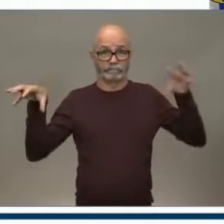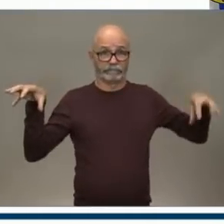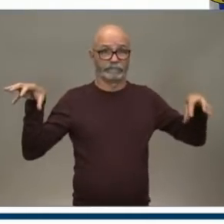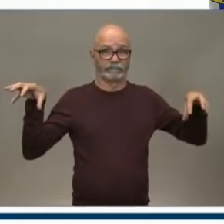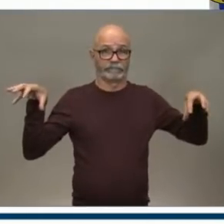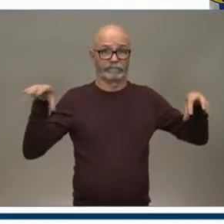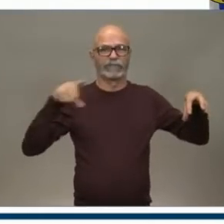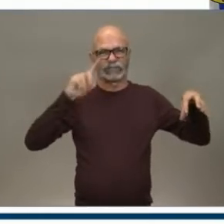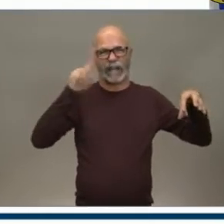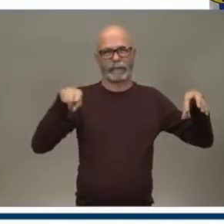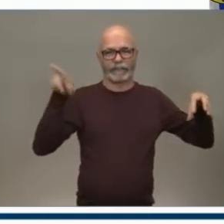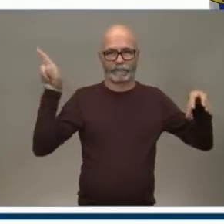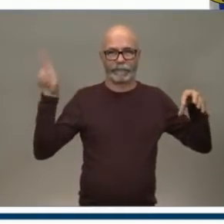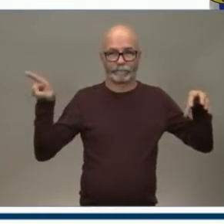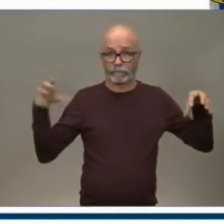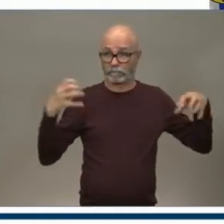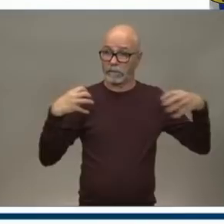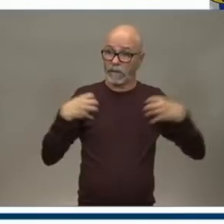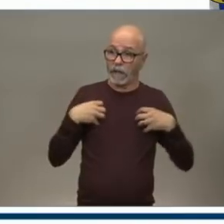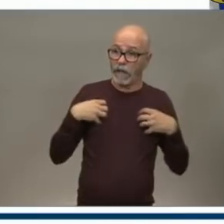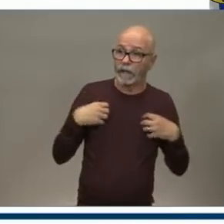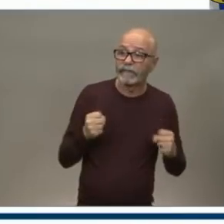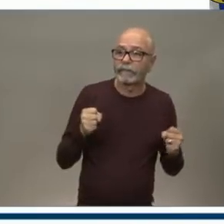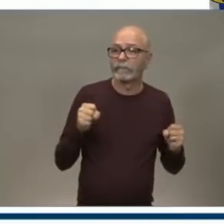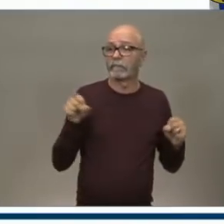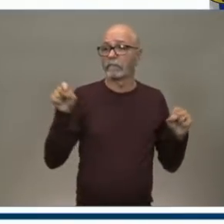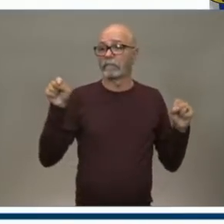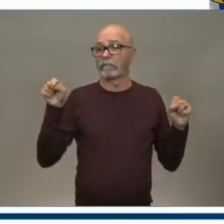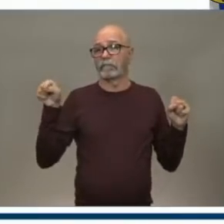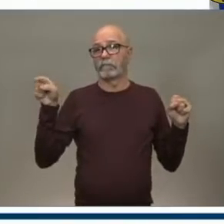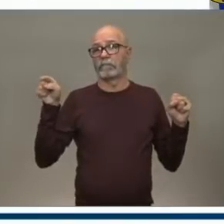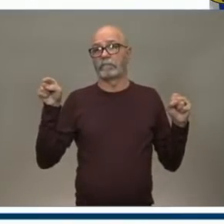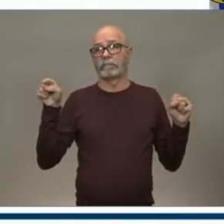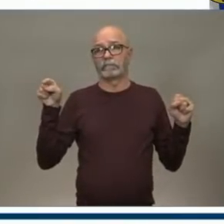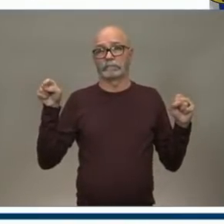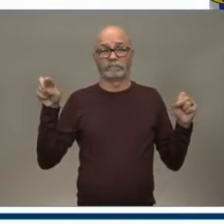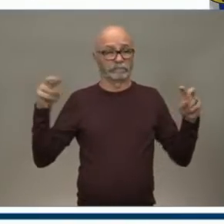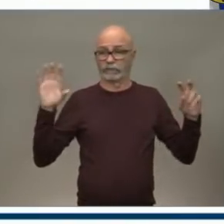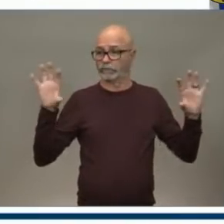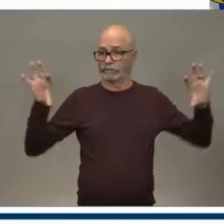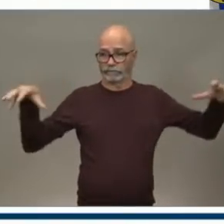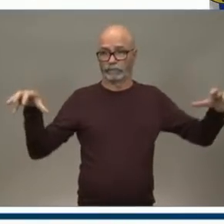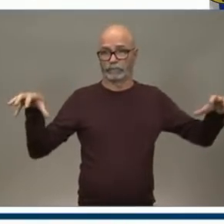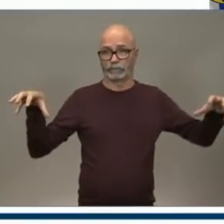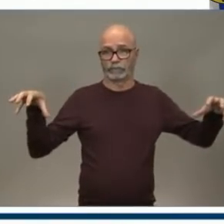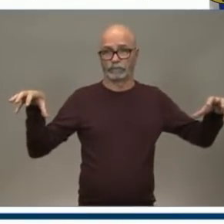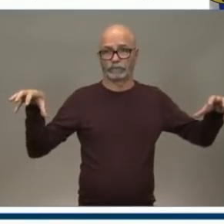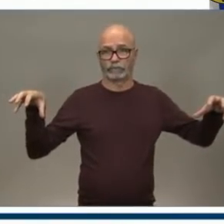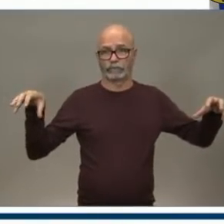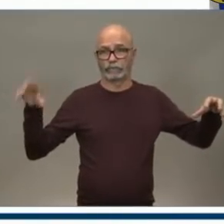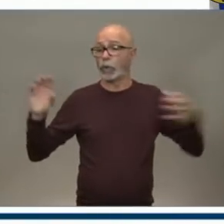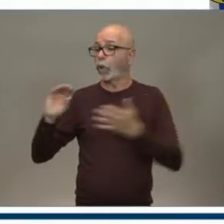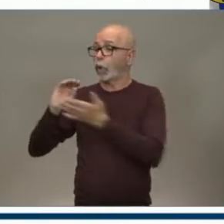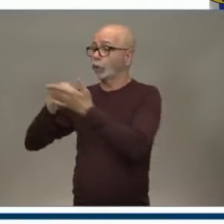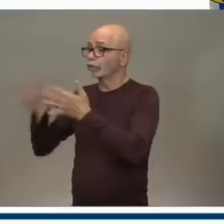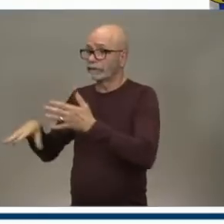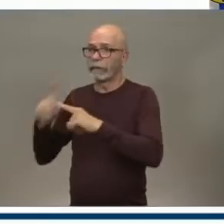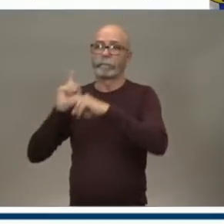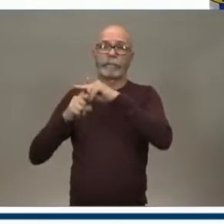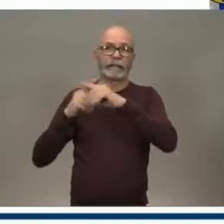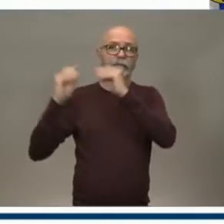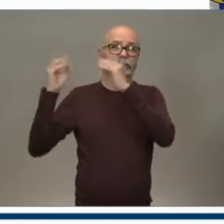connected the two students who tested positive with a potential exposure in the same geographic